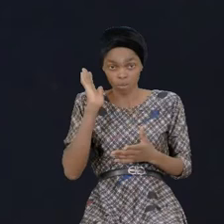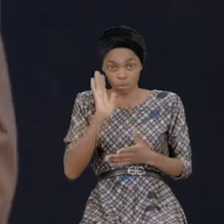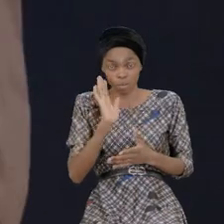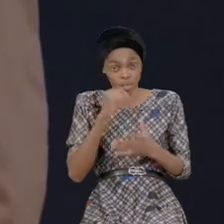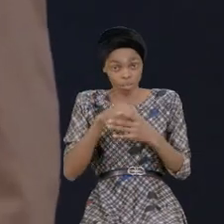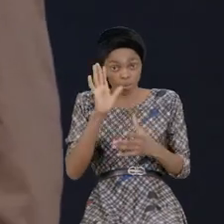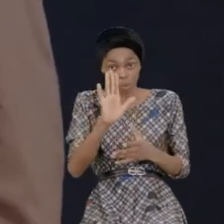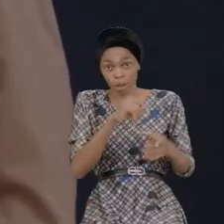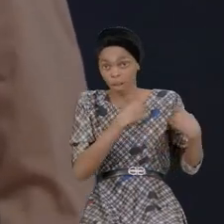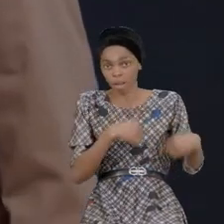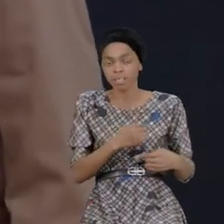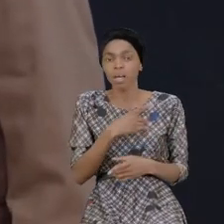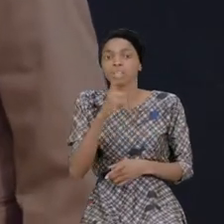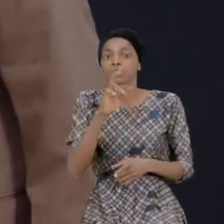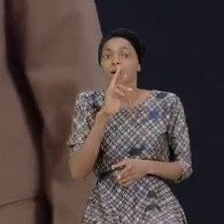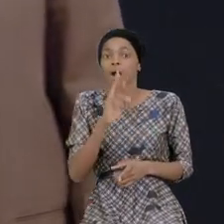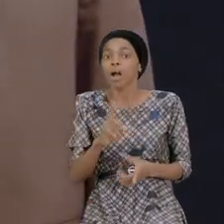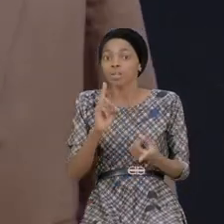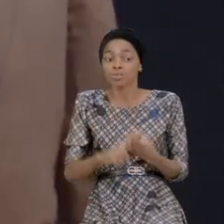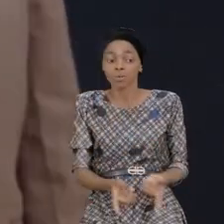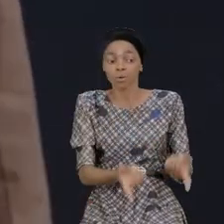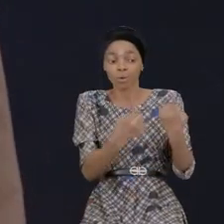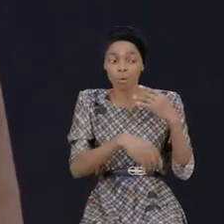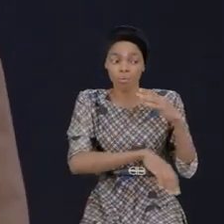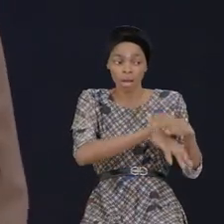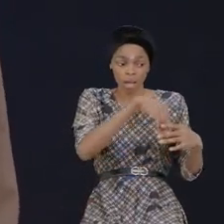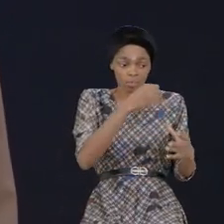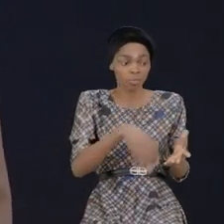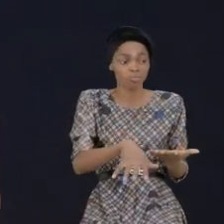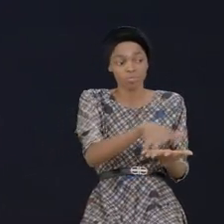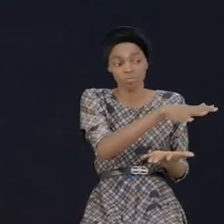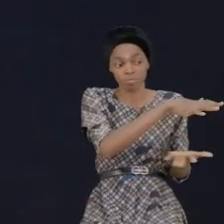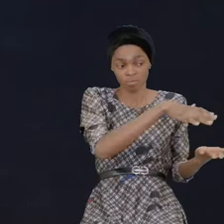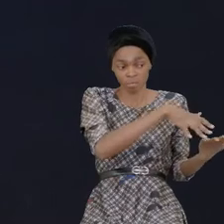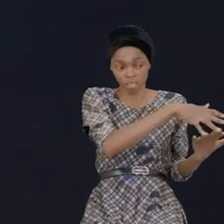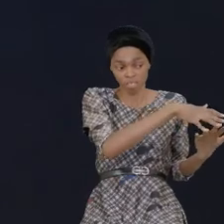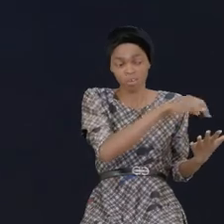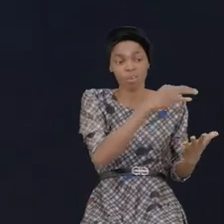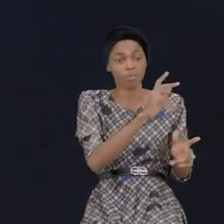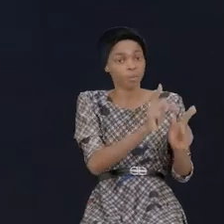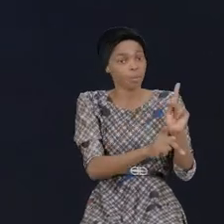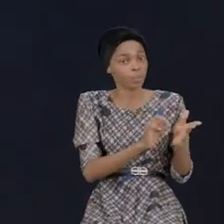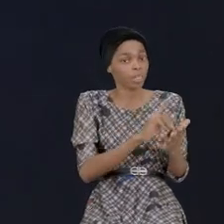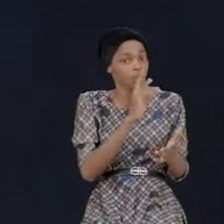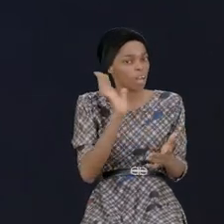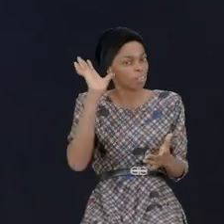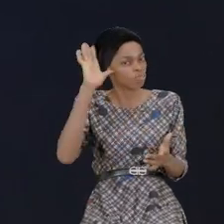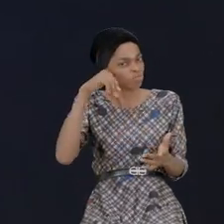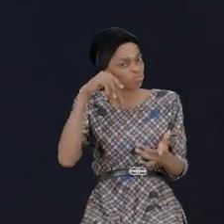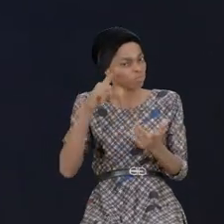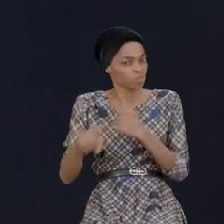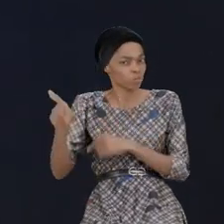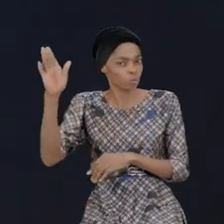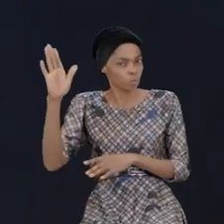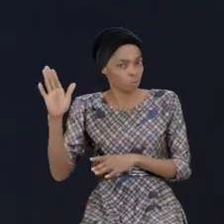you're supposed to have come out of the midst of the people that are disobedient to God